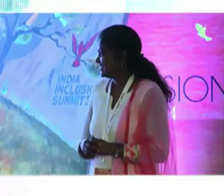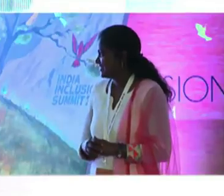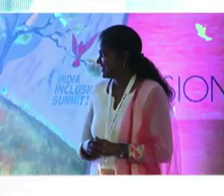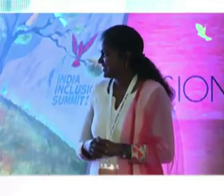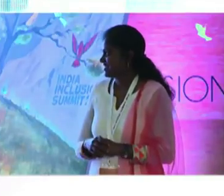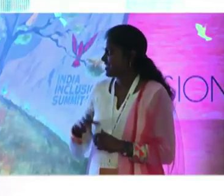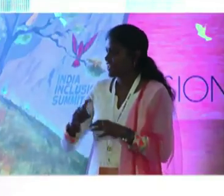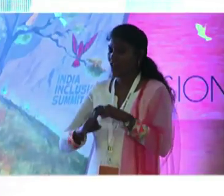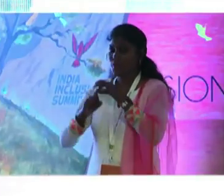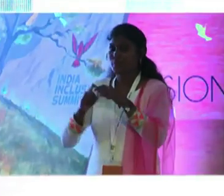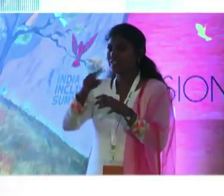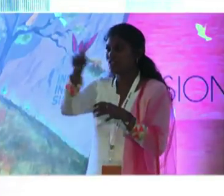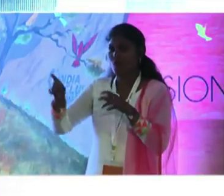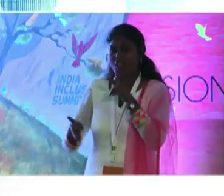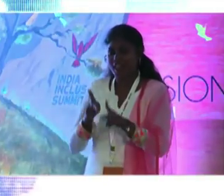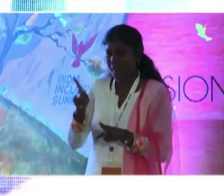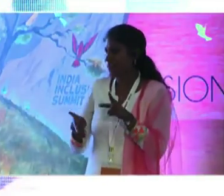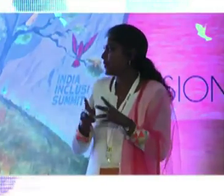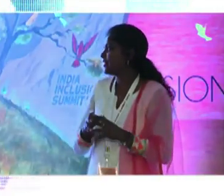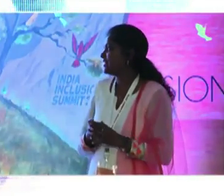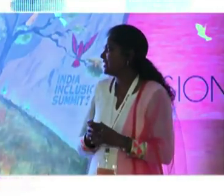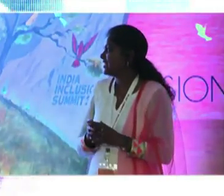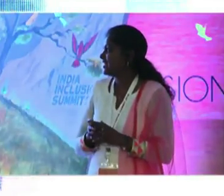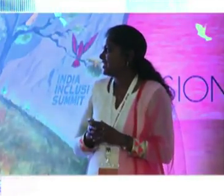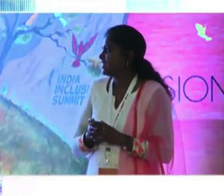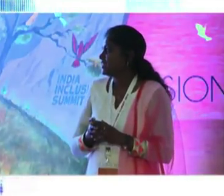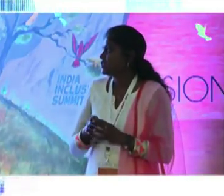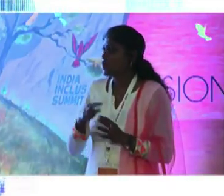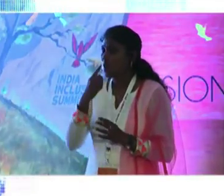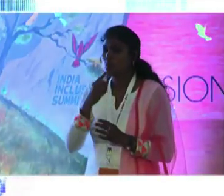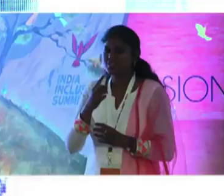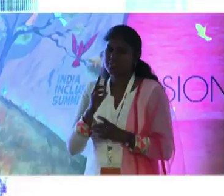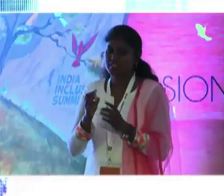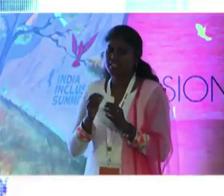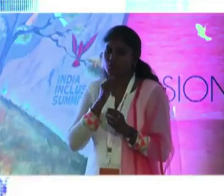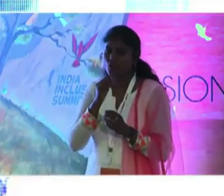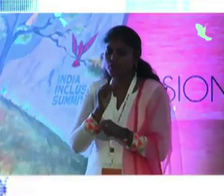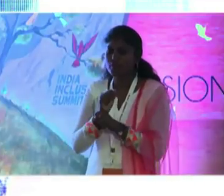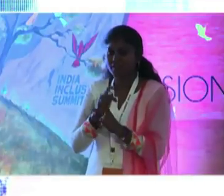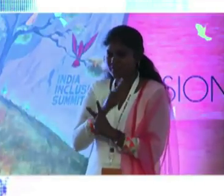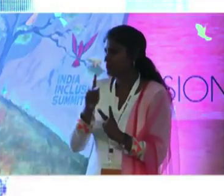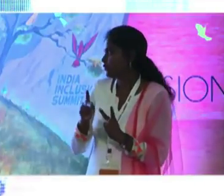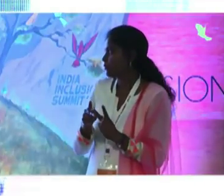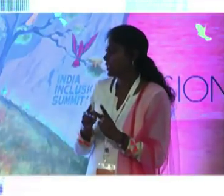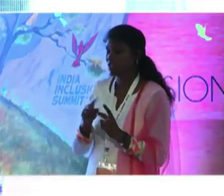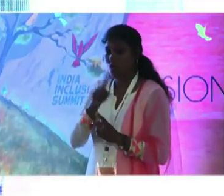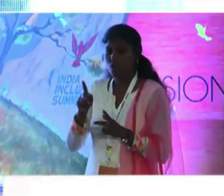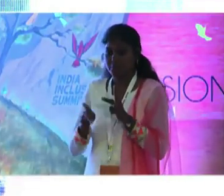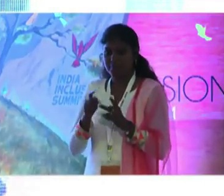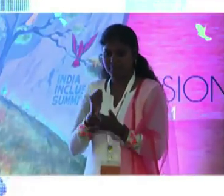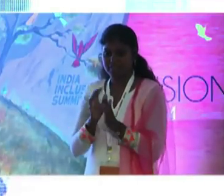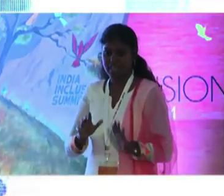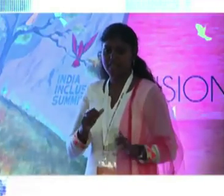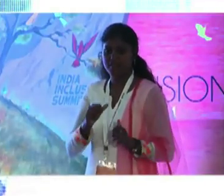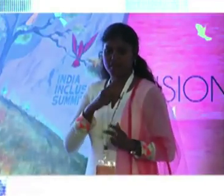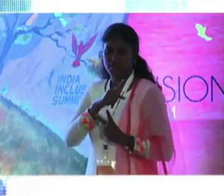My question to all those people who think that people with special needs cannot be productive is that a person with an attitude to always improve his skills